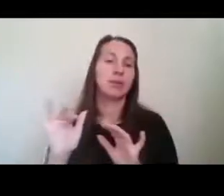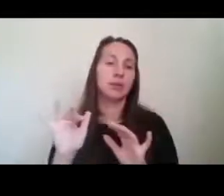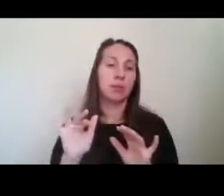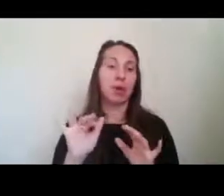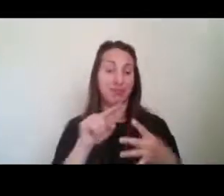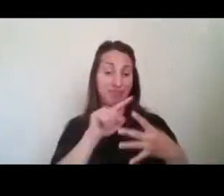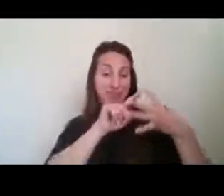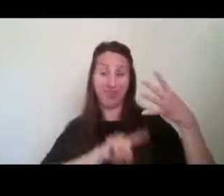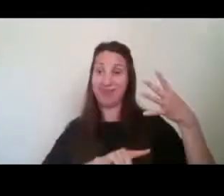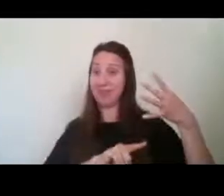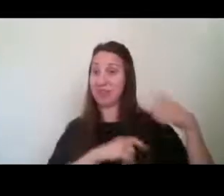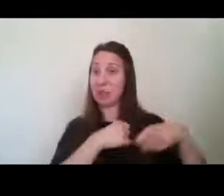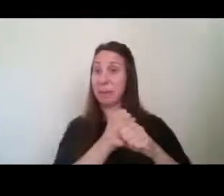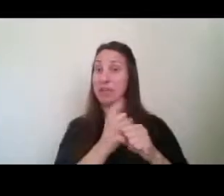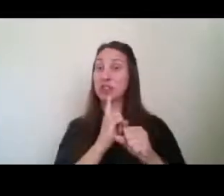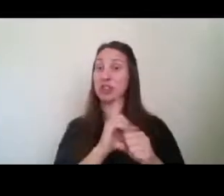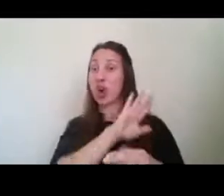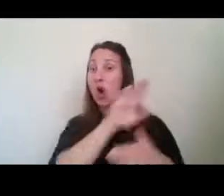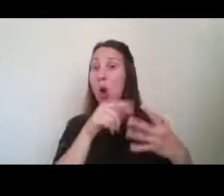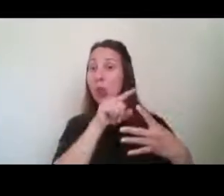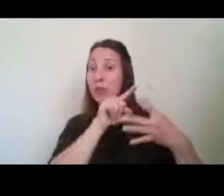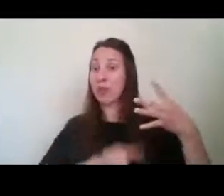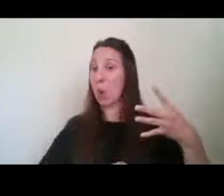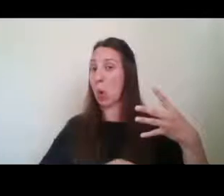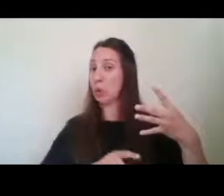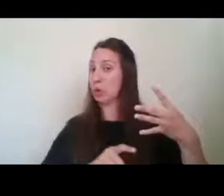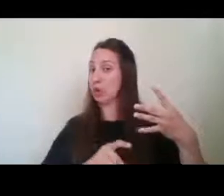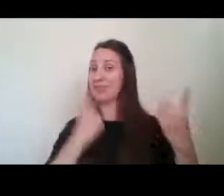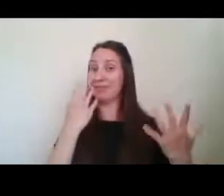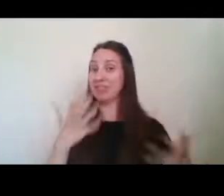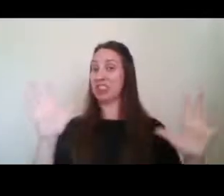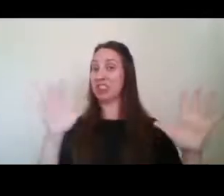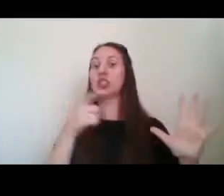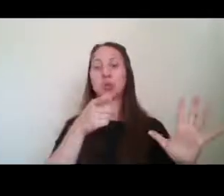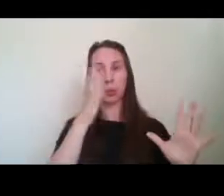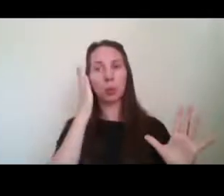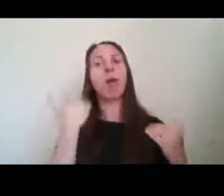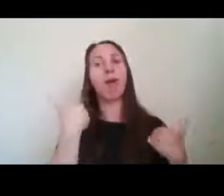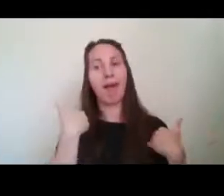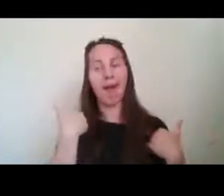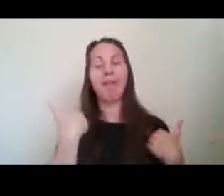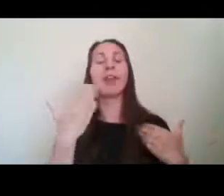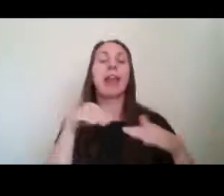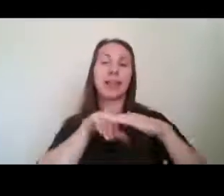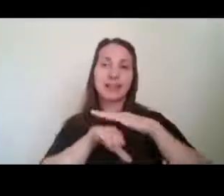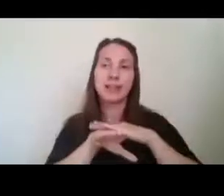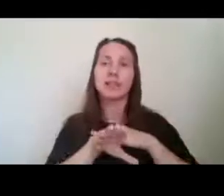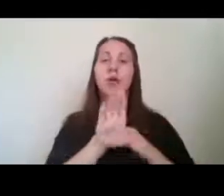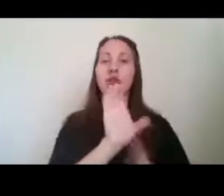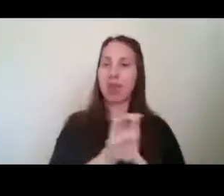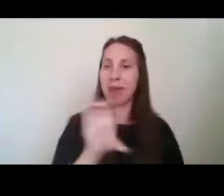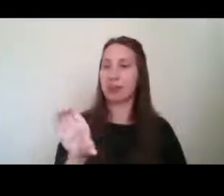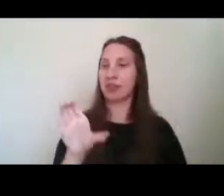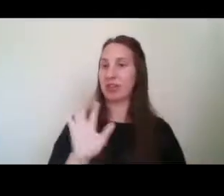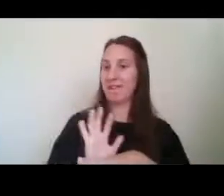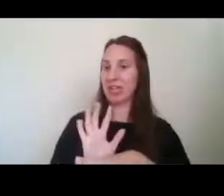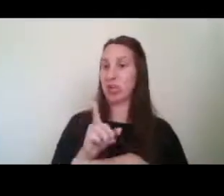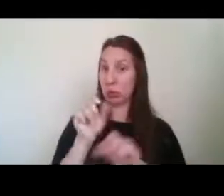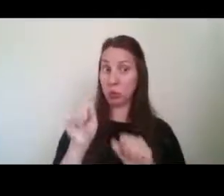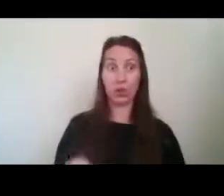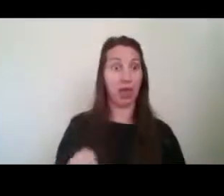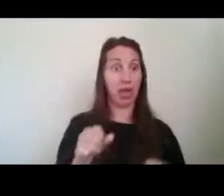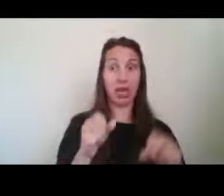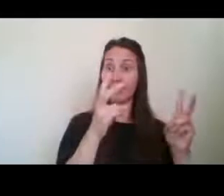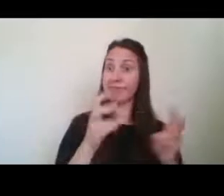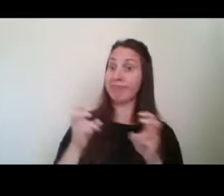completely accessible captioned YouTube video that you can also take and apply to other platforms if need be.